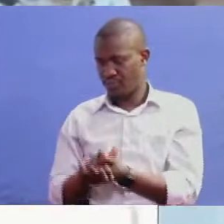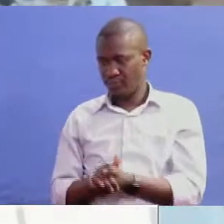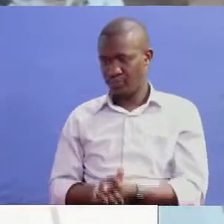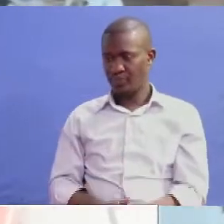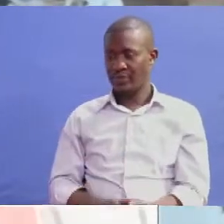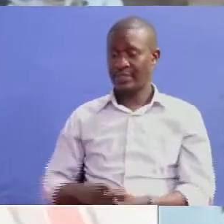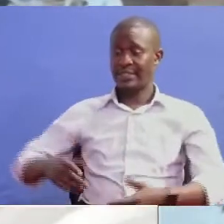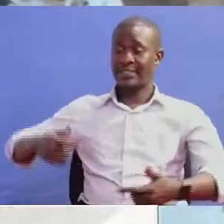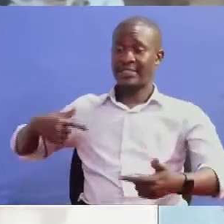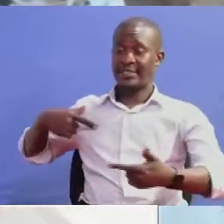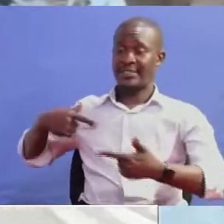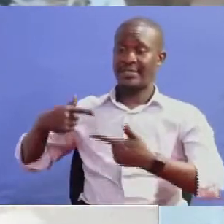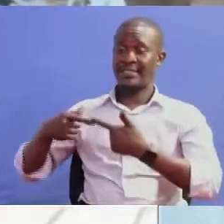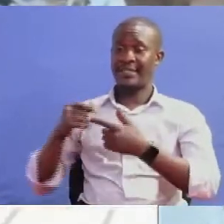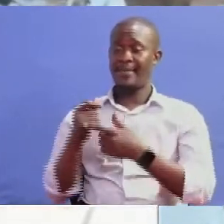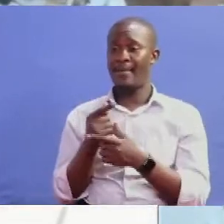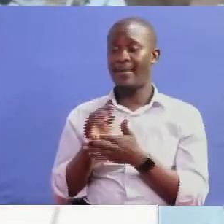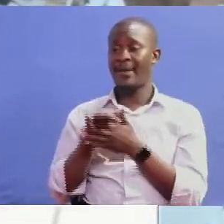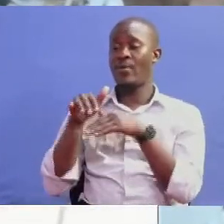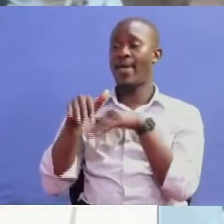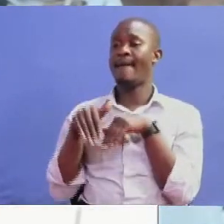the mining of gold,